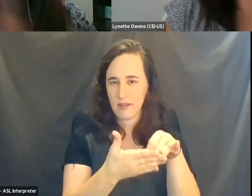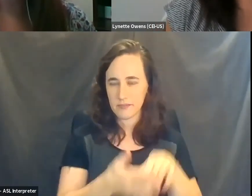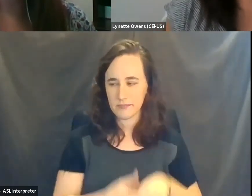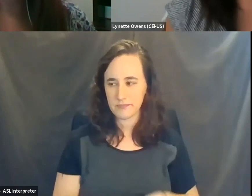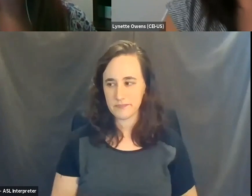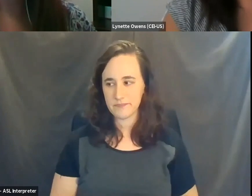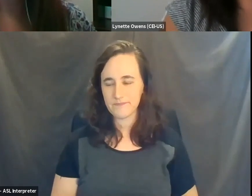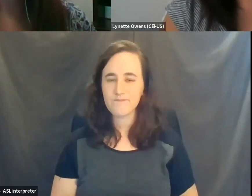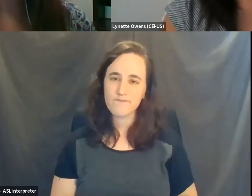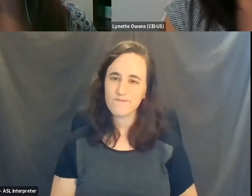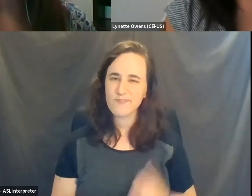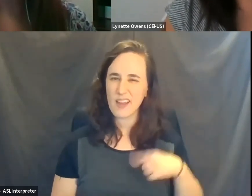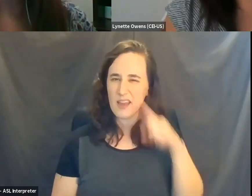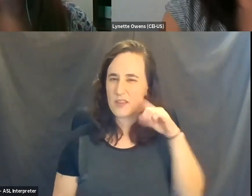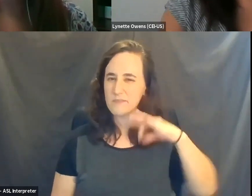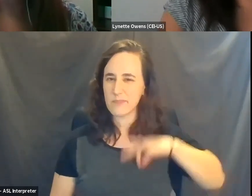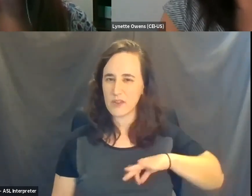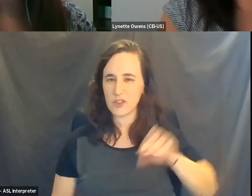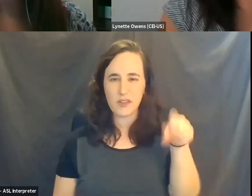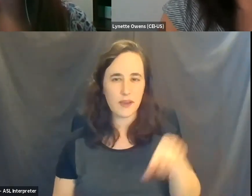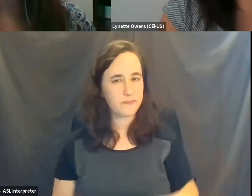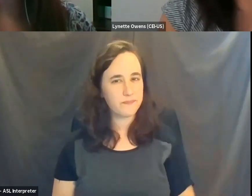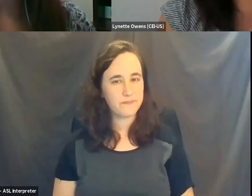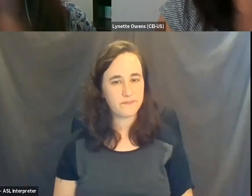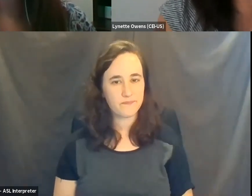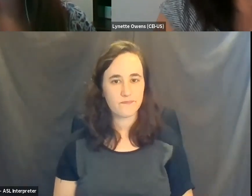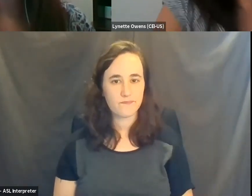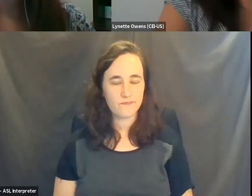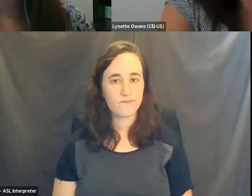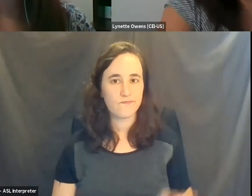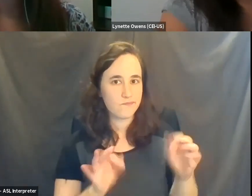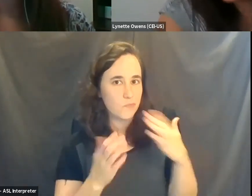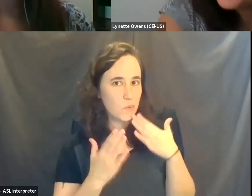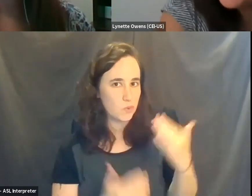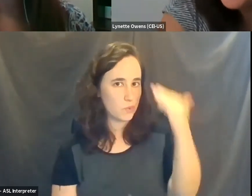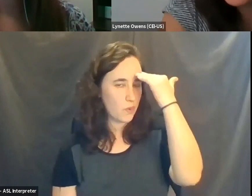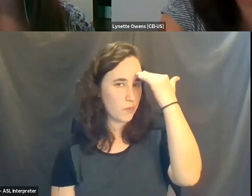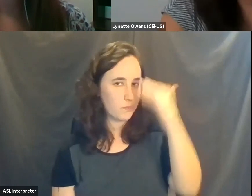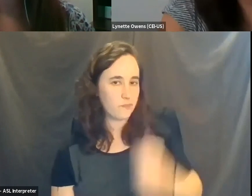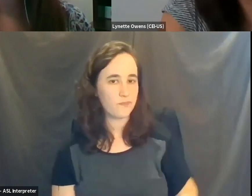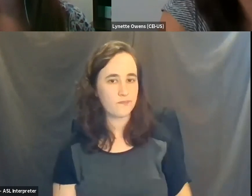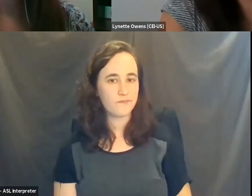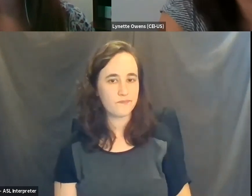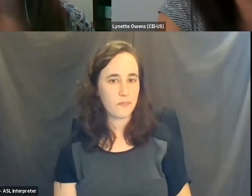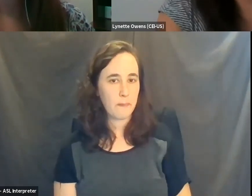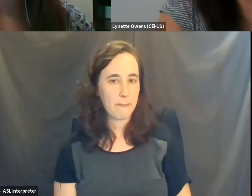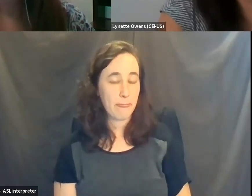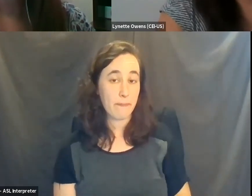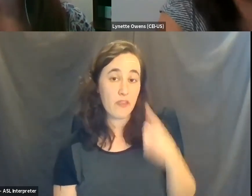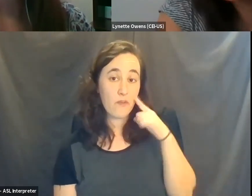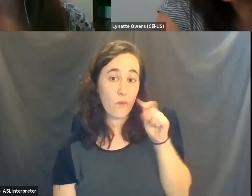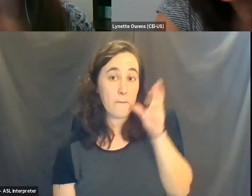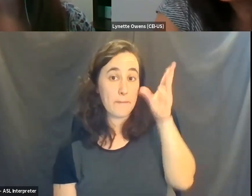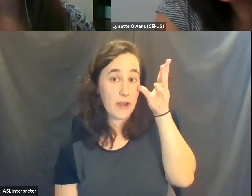I think that's beneficial. That's good to know. I mean, I think for parents listening, that's